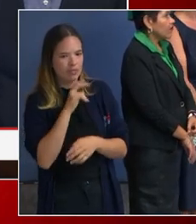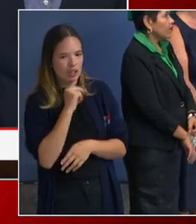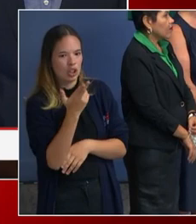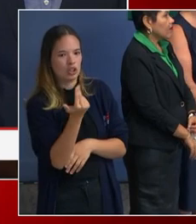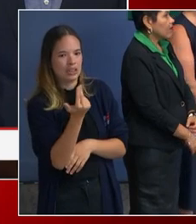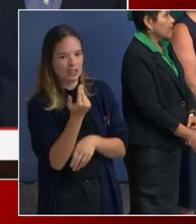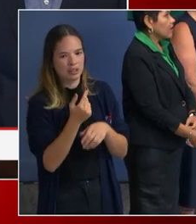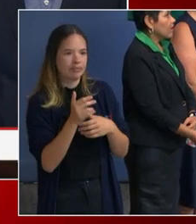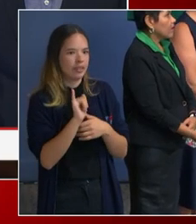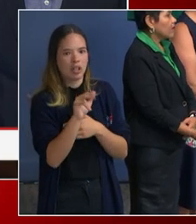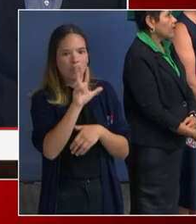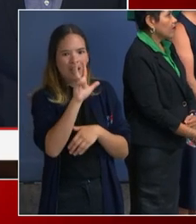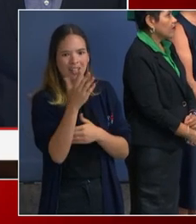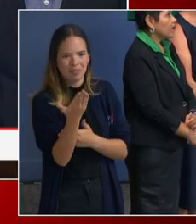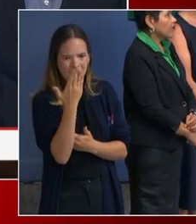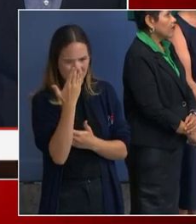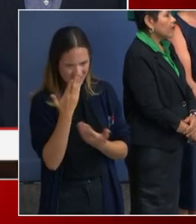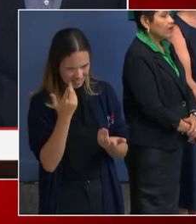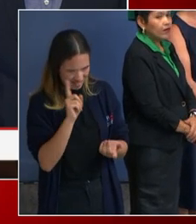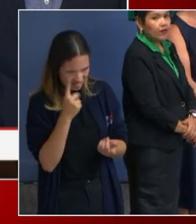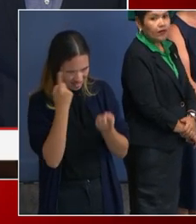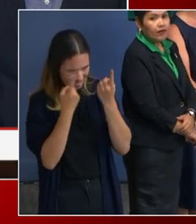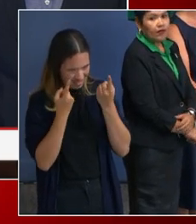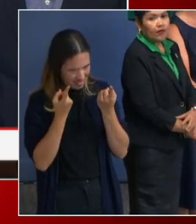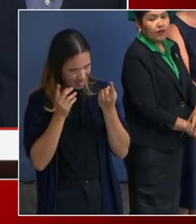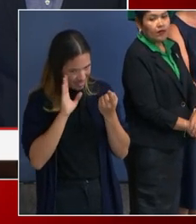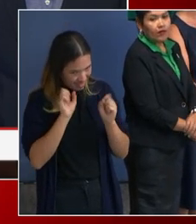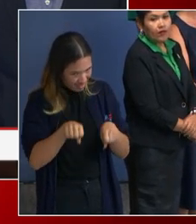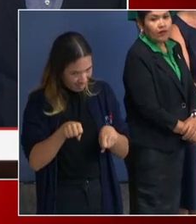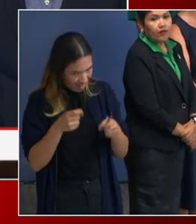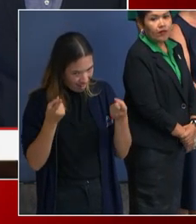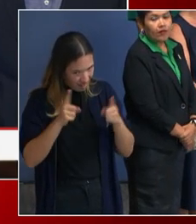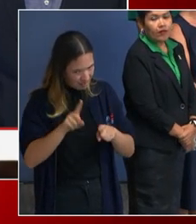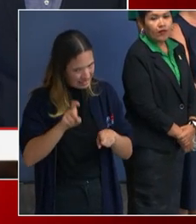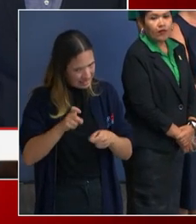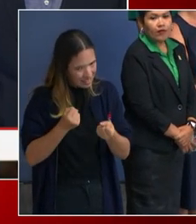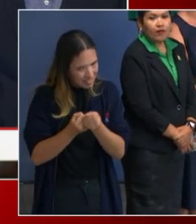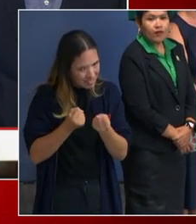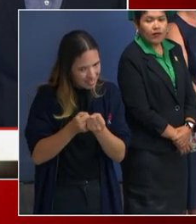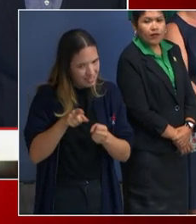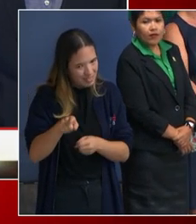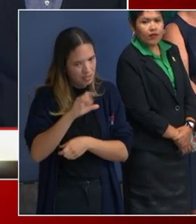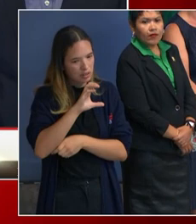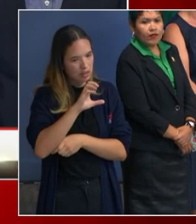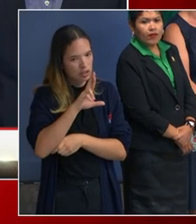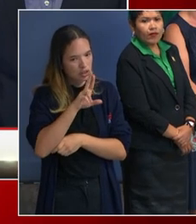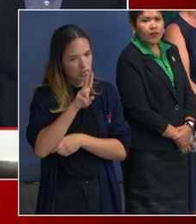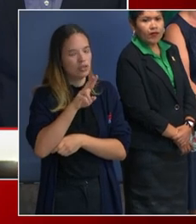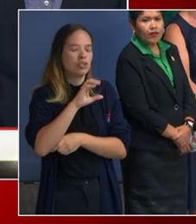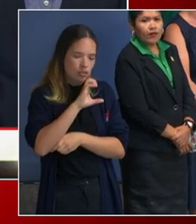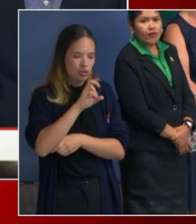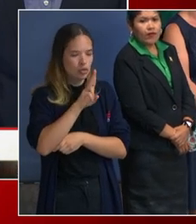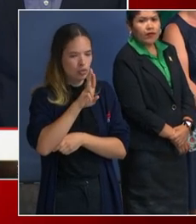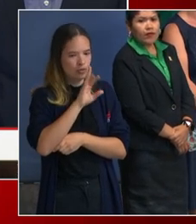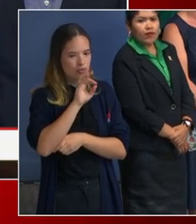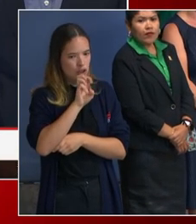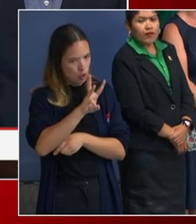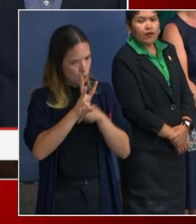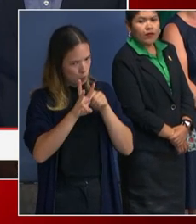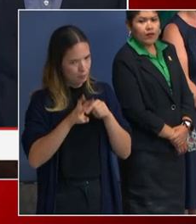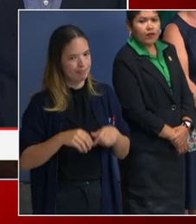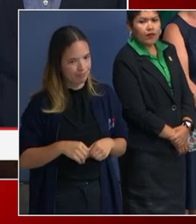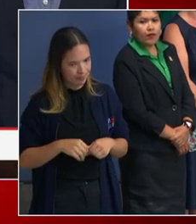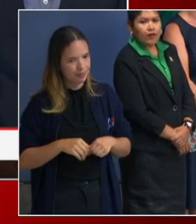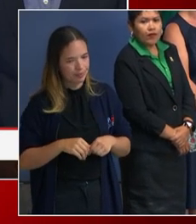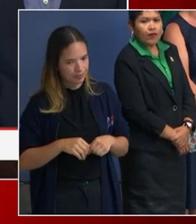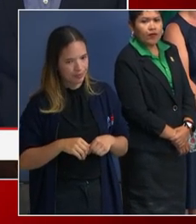morning, they're probably going to get curfew enforced. And I wonder why enforce a curfew. I know that some analysis